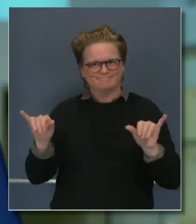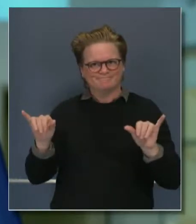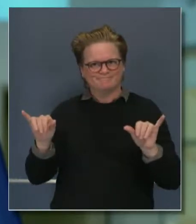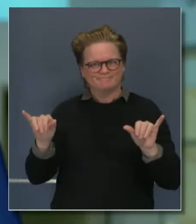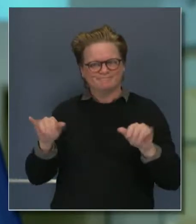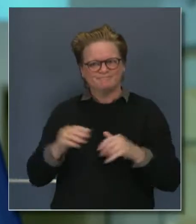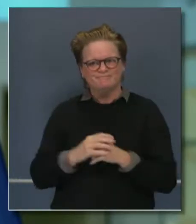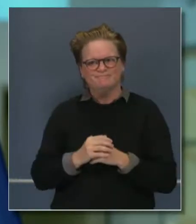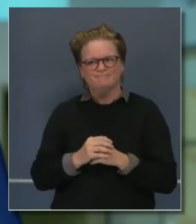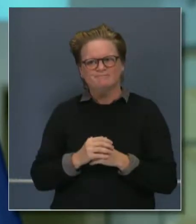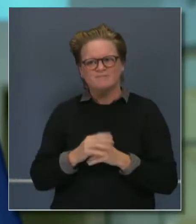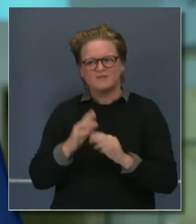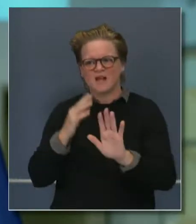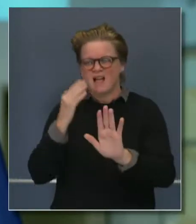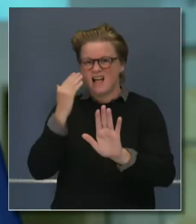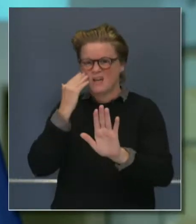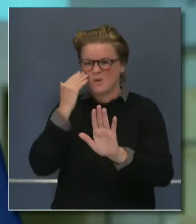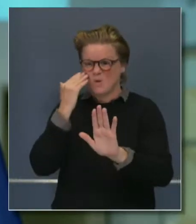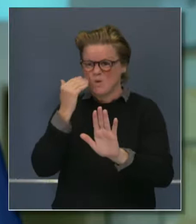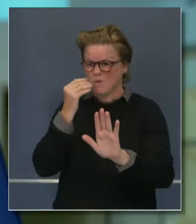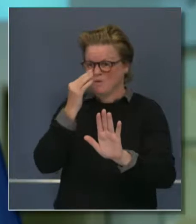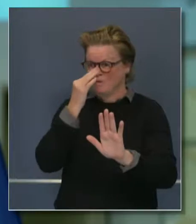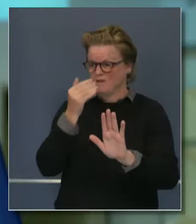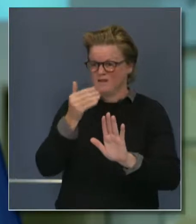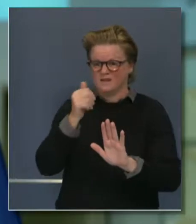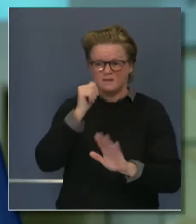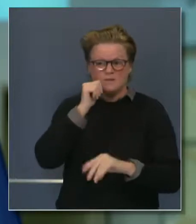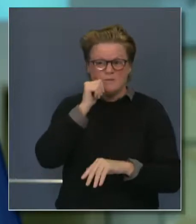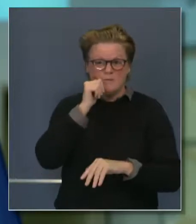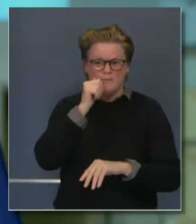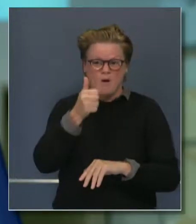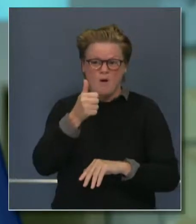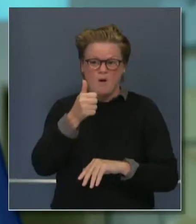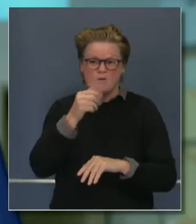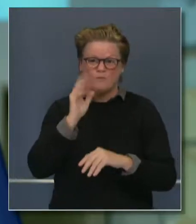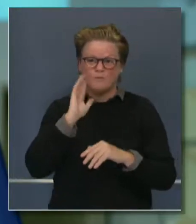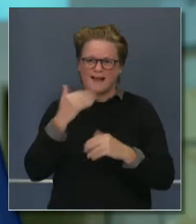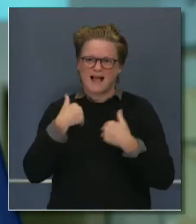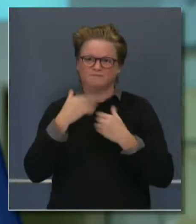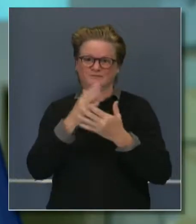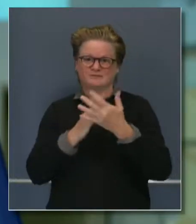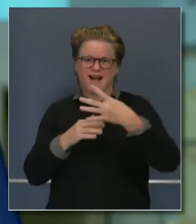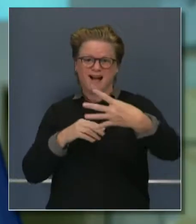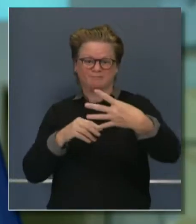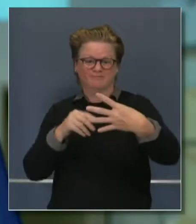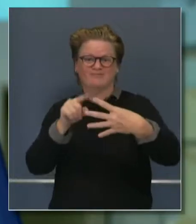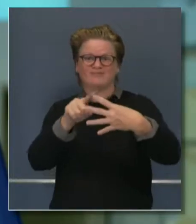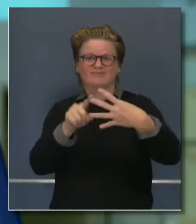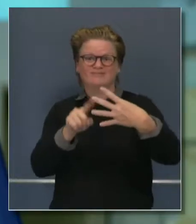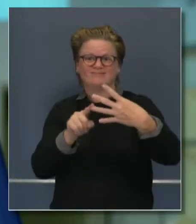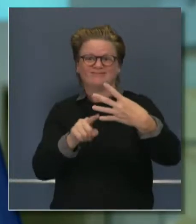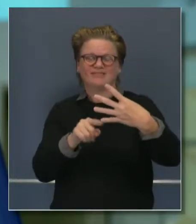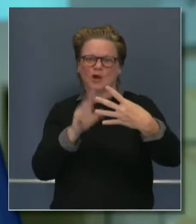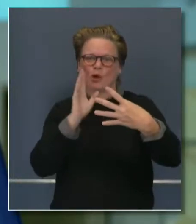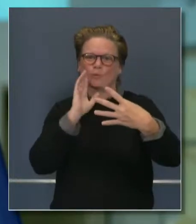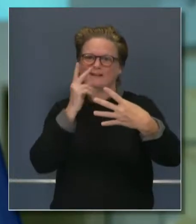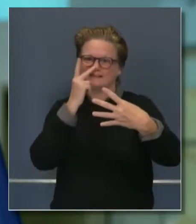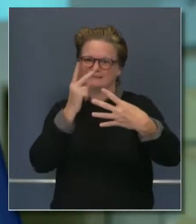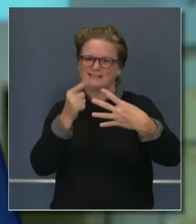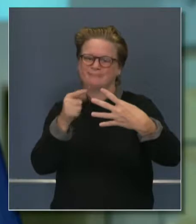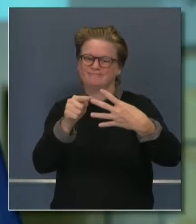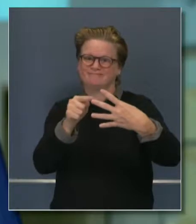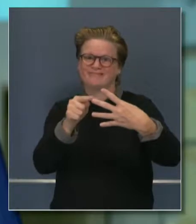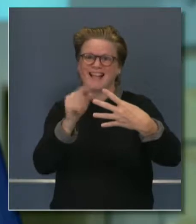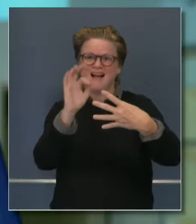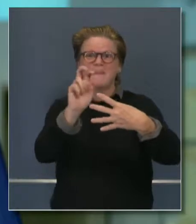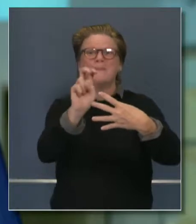some moving backwards, more restrictive tiers in our tiering system. It is looking at these household gatherings as we